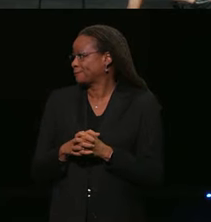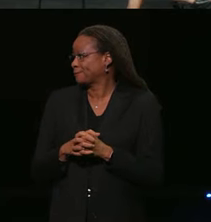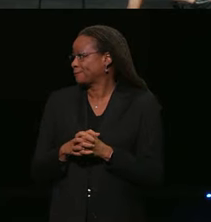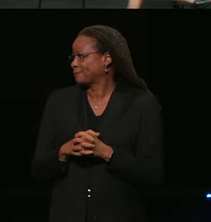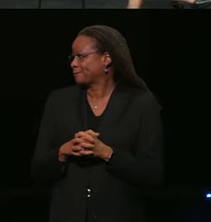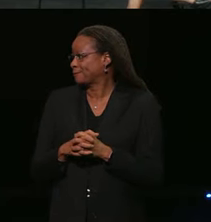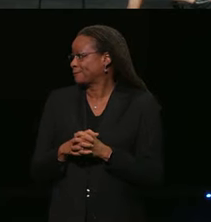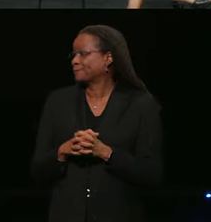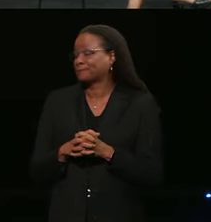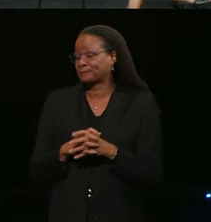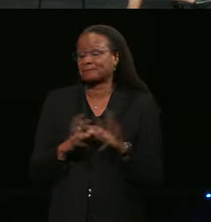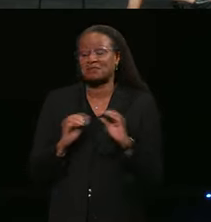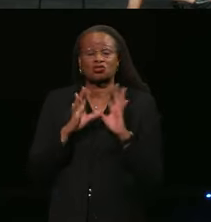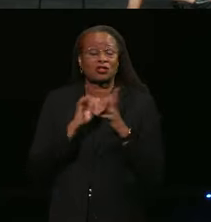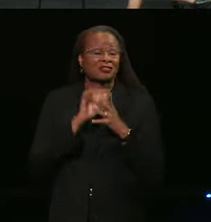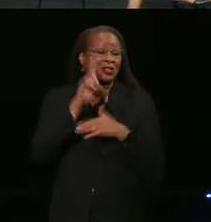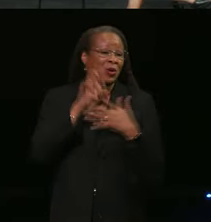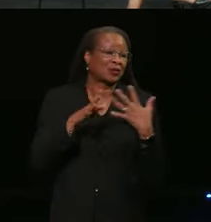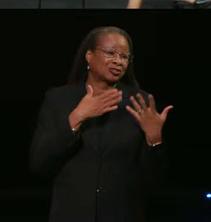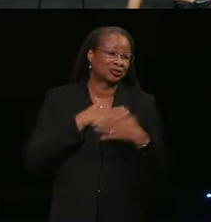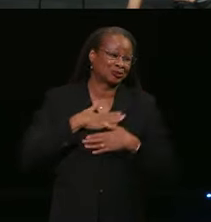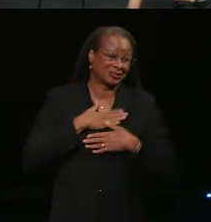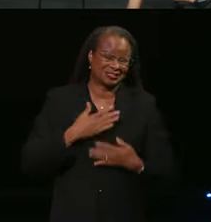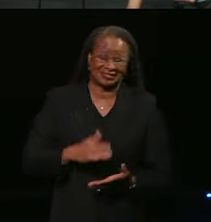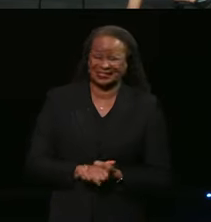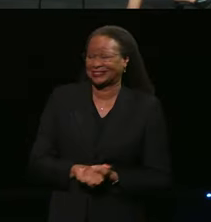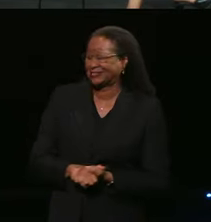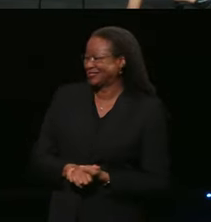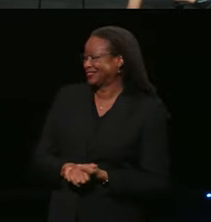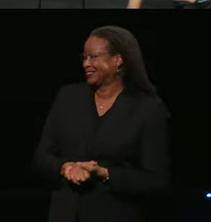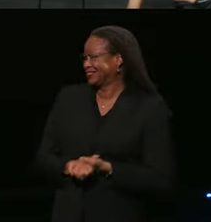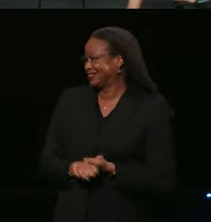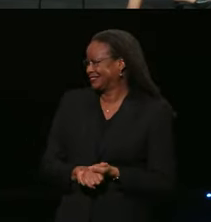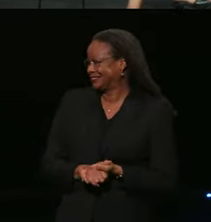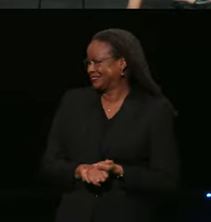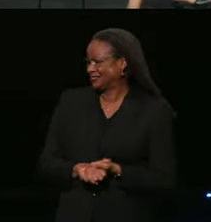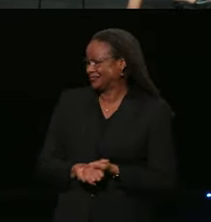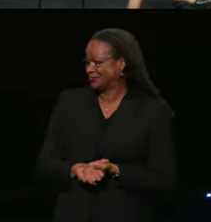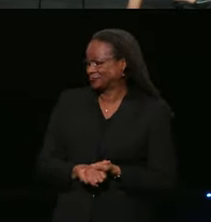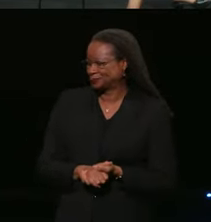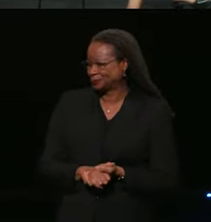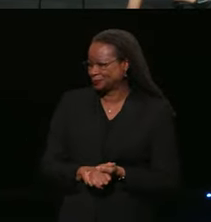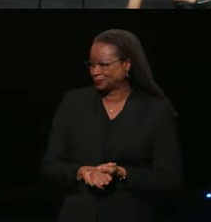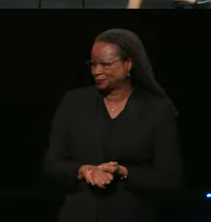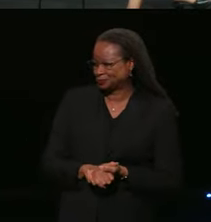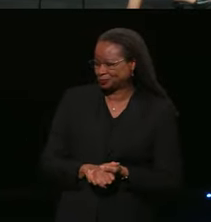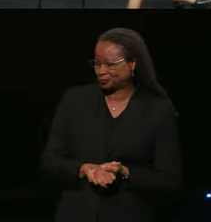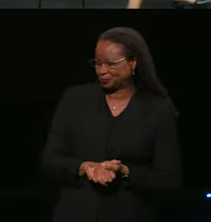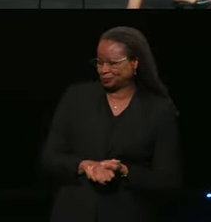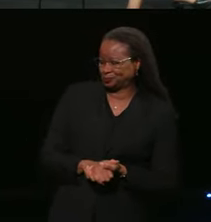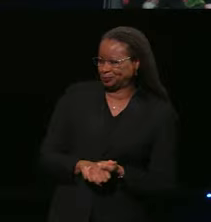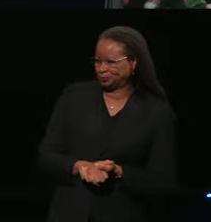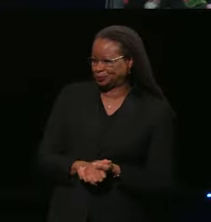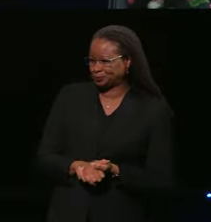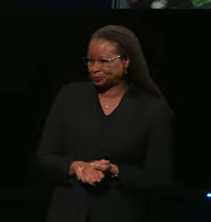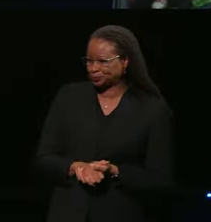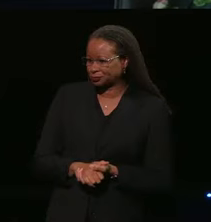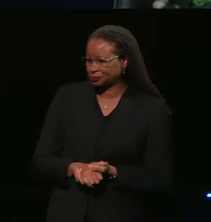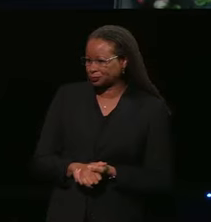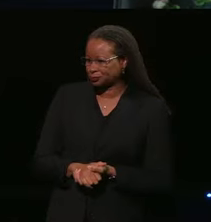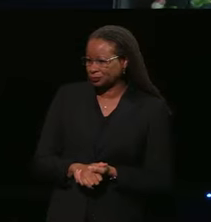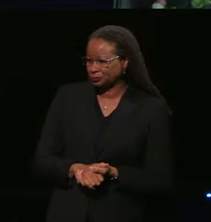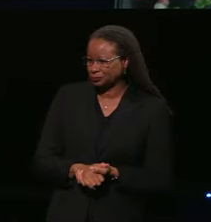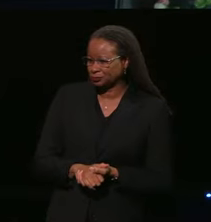Por supuesto, claro, sí, por supuesto, ayuda. Sí, sí, creo que eso era lo que él quería y lo que queríamos nosotros también. O sea, siempre coincidíamos cuando